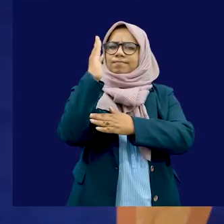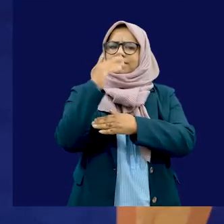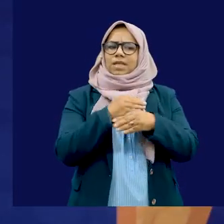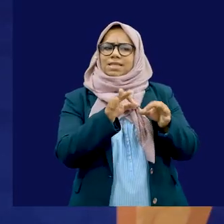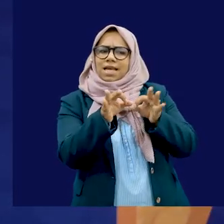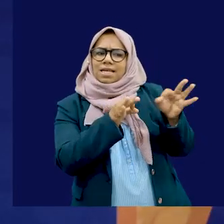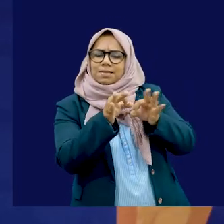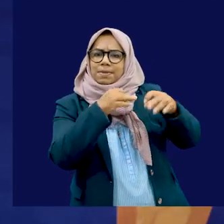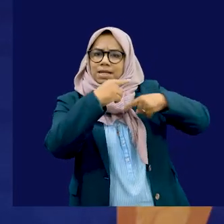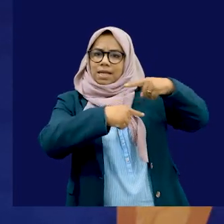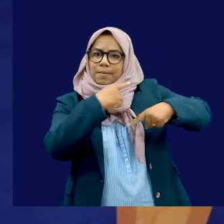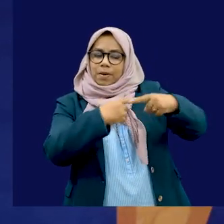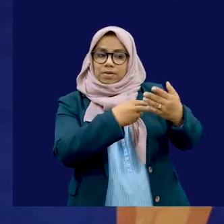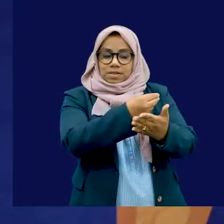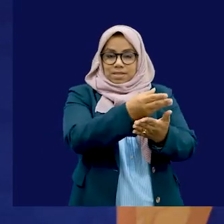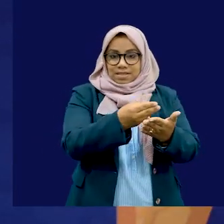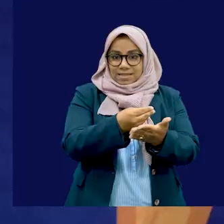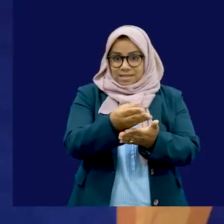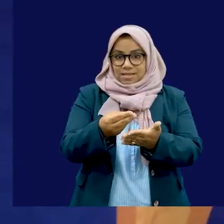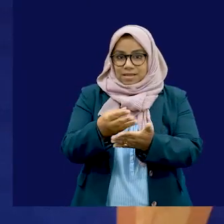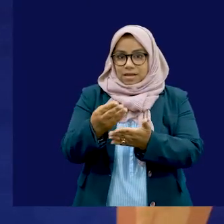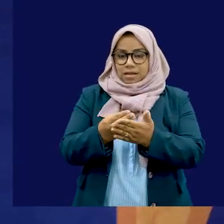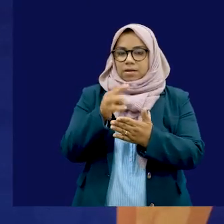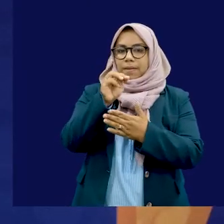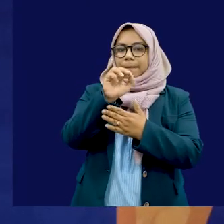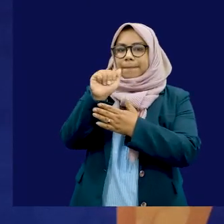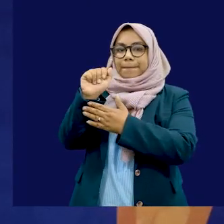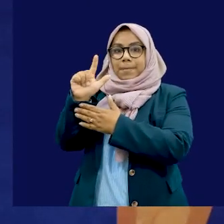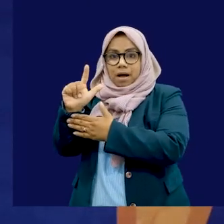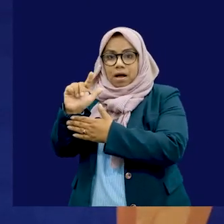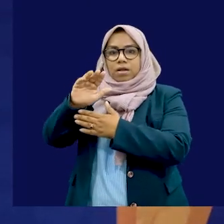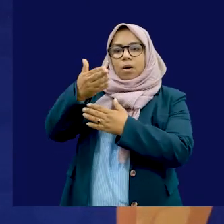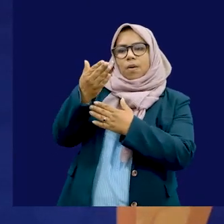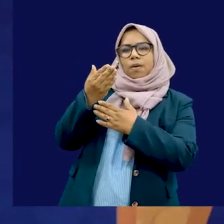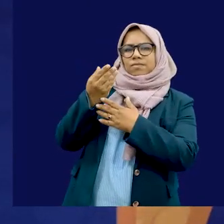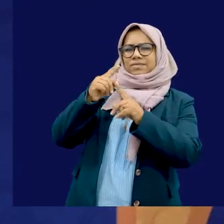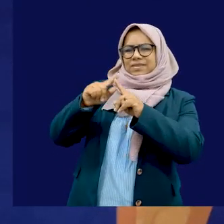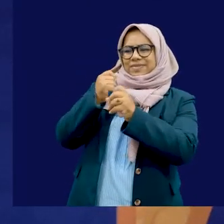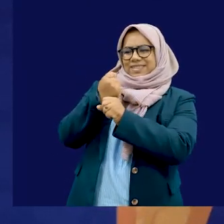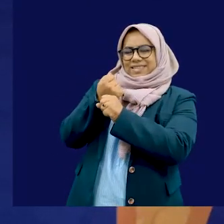wealth subject to zakatul maal or zakat on wealth.